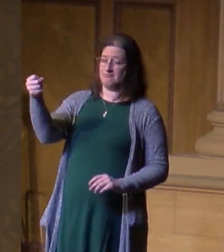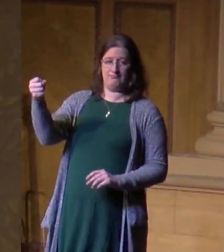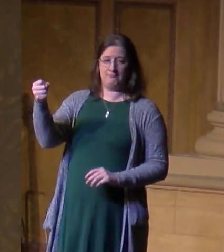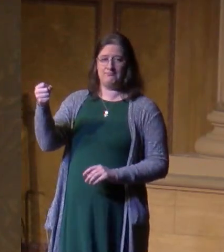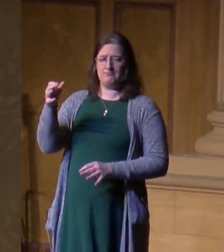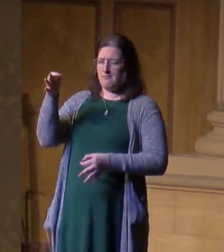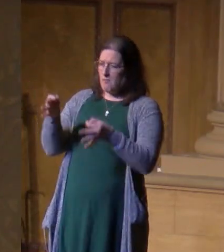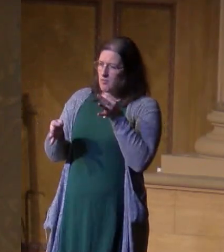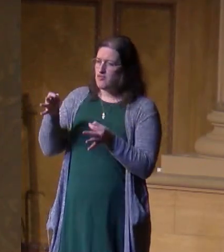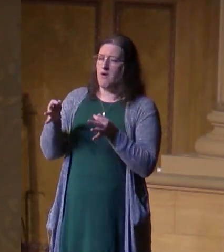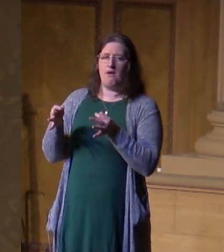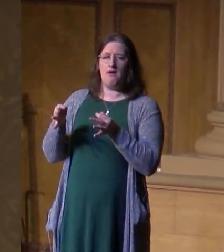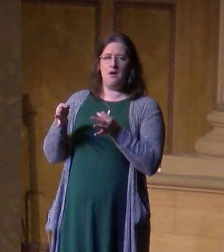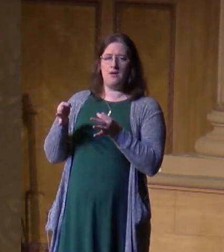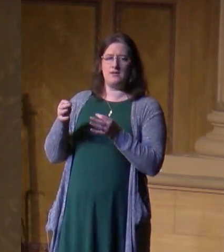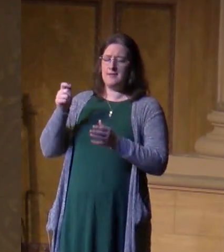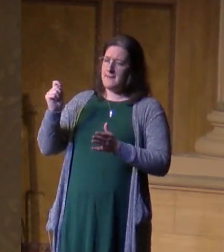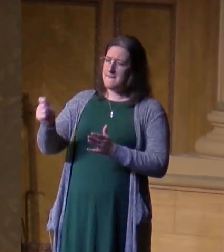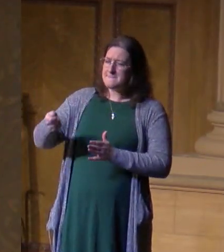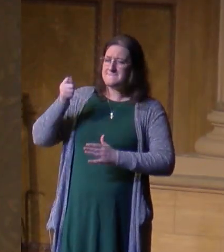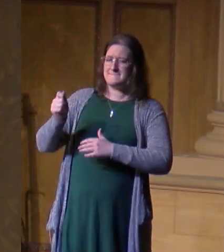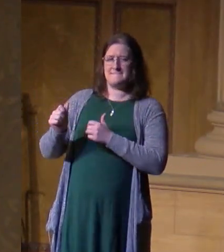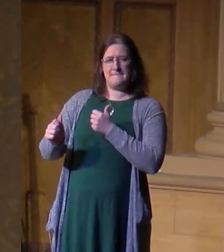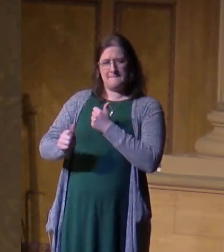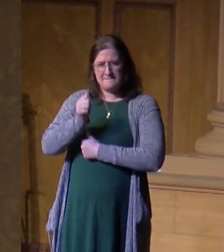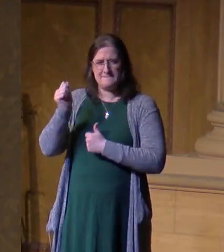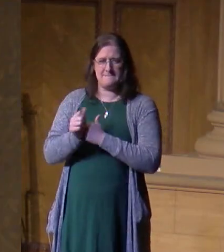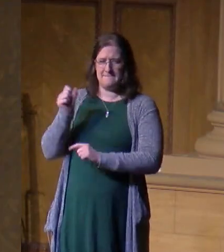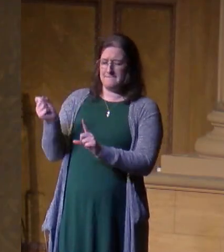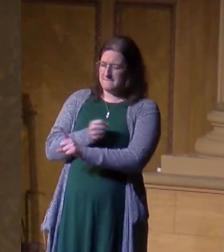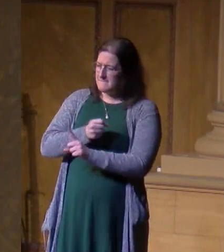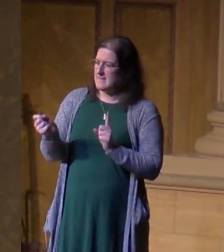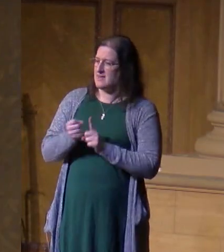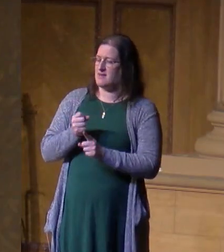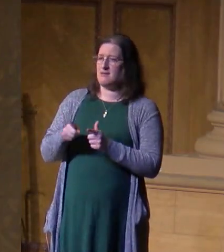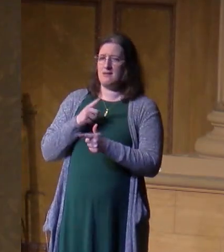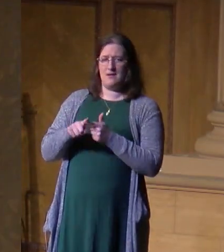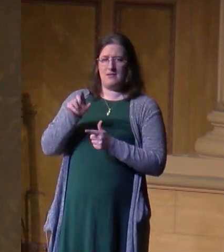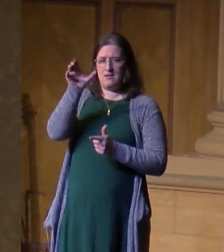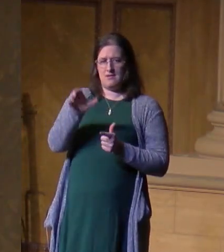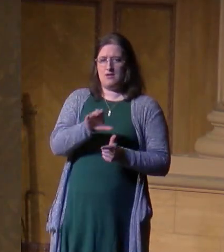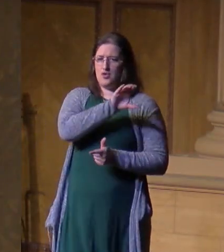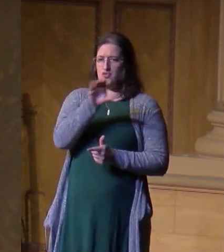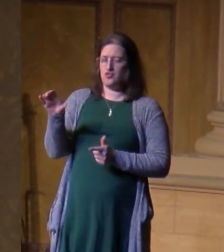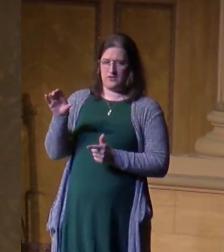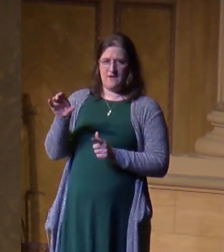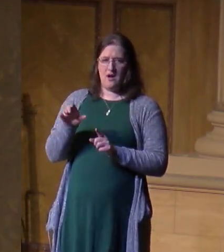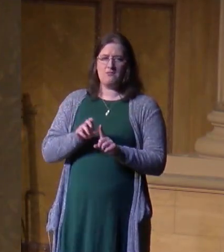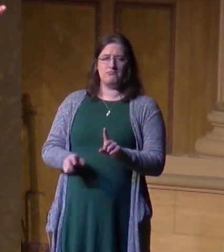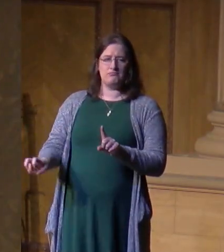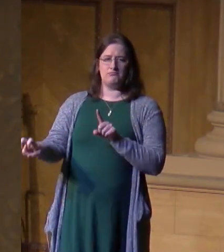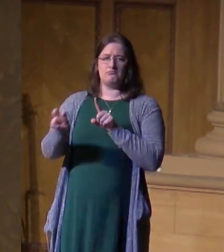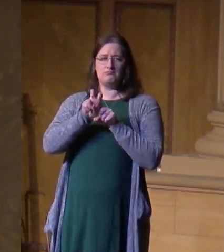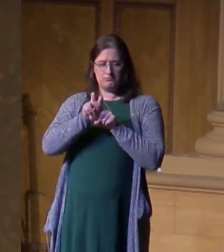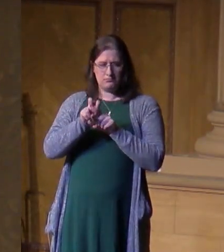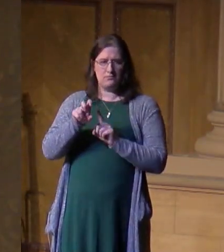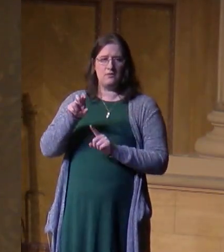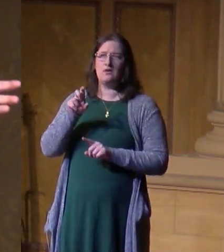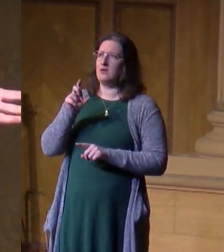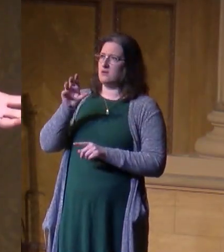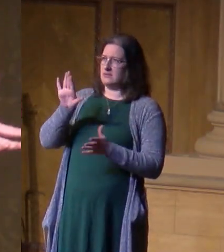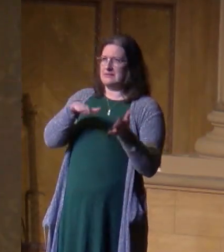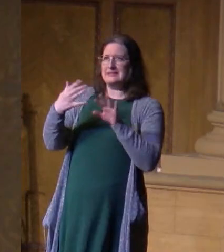beaten and crucified for the very sins he came to save us from. And then by virtue of being the perfect